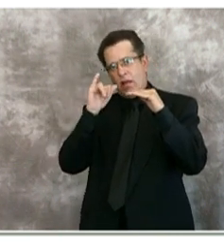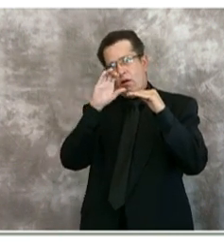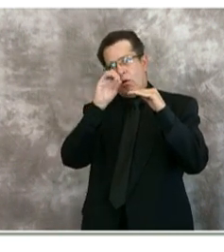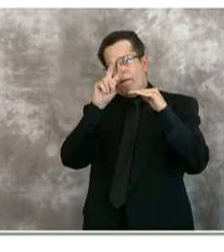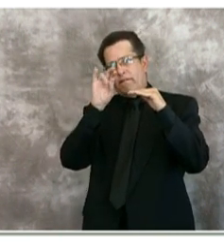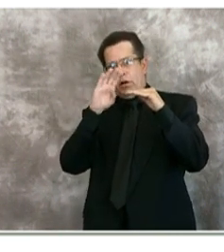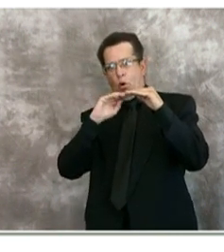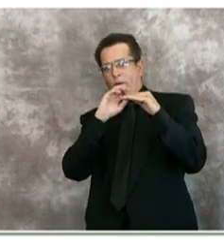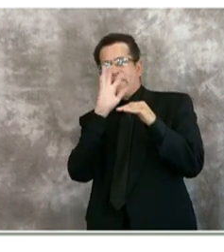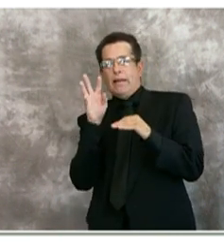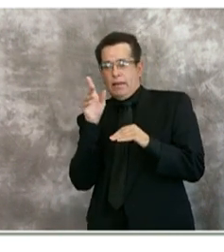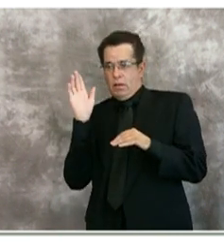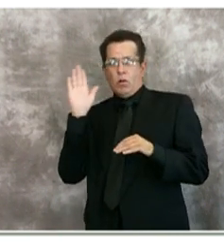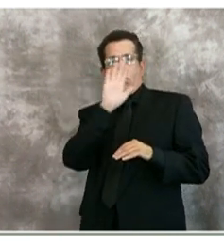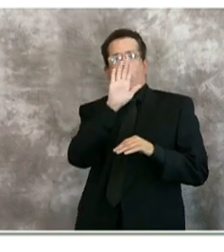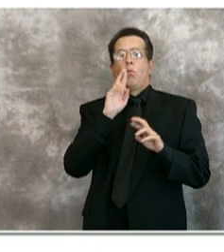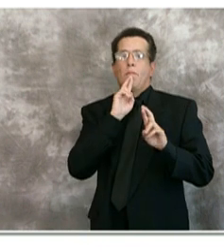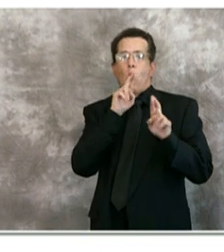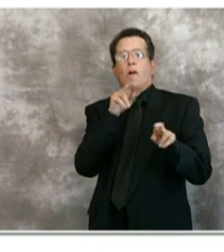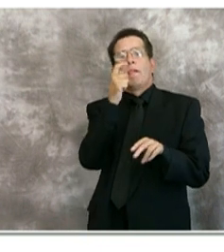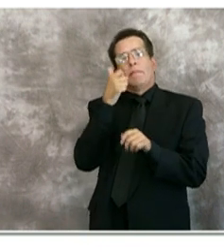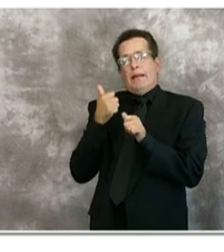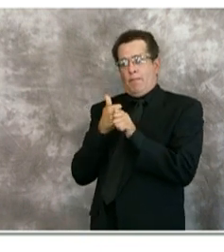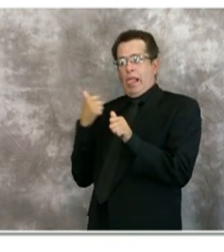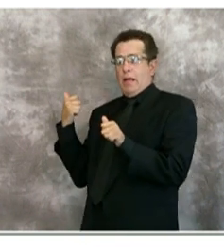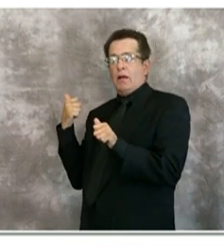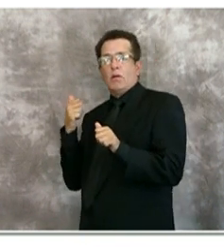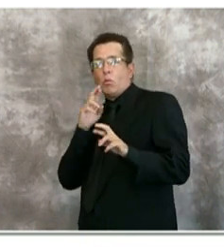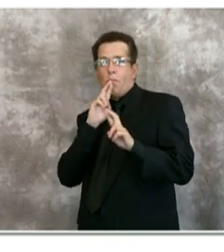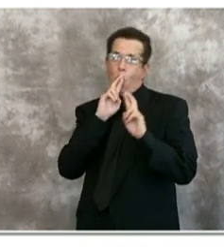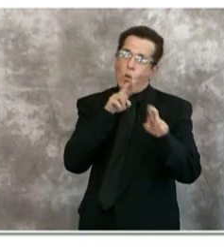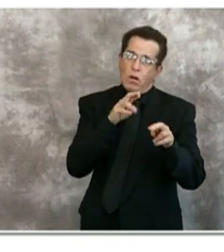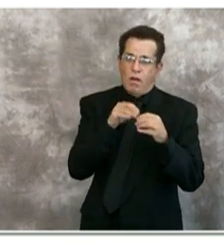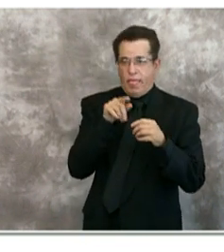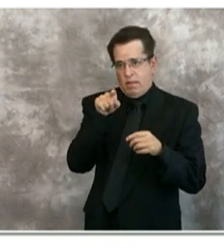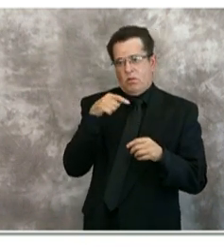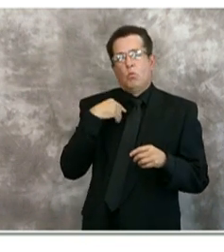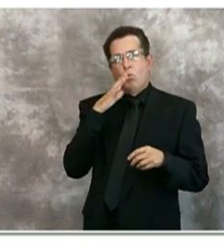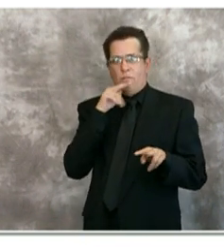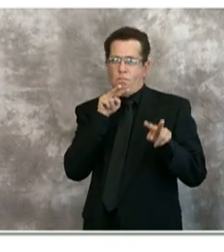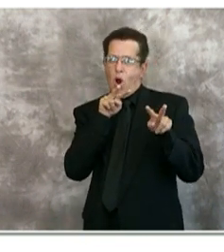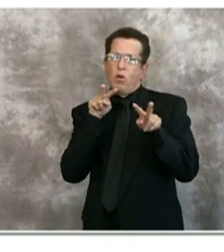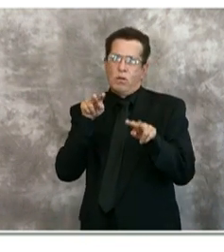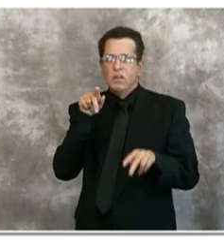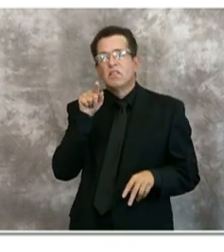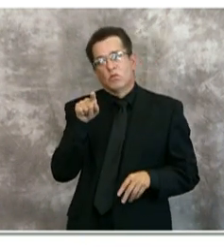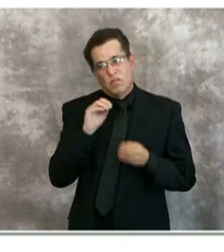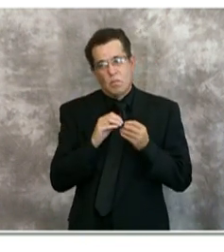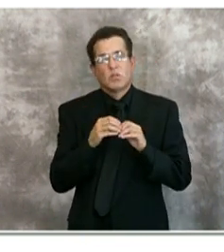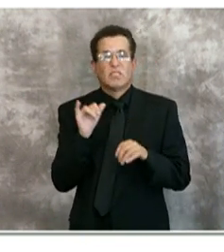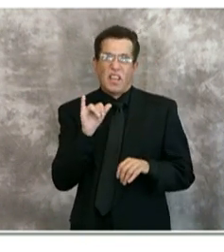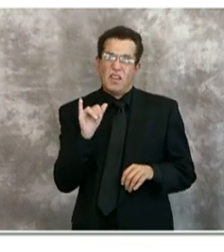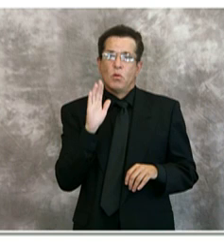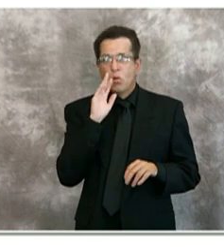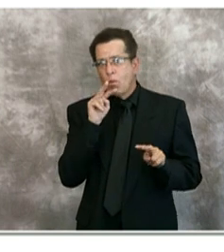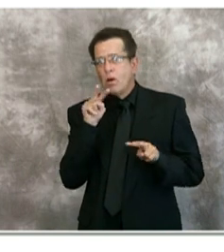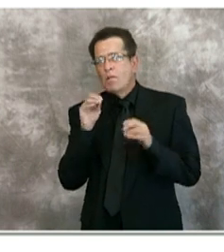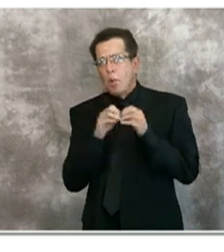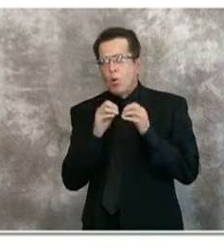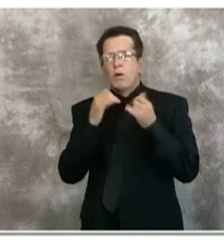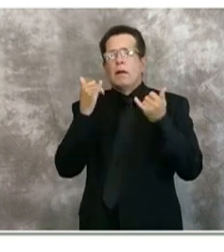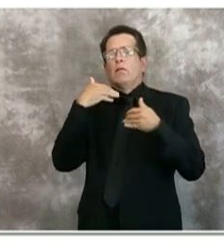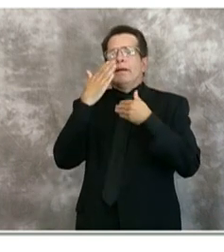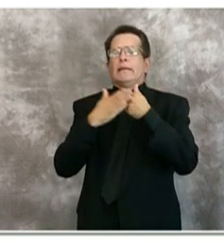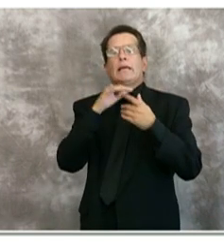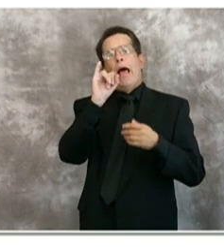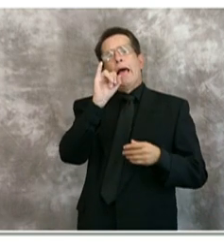of a significant delay from outbreaks and from cases, and so we continue to monitor these numbers with great interest. And then our next one is our